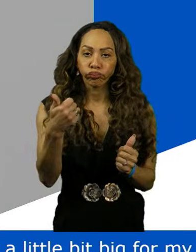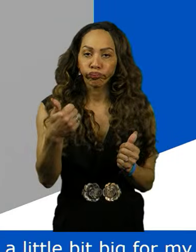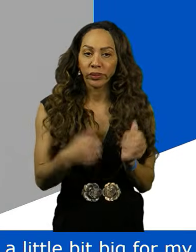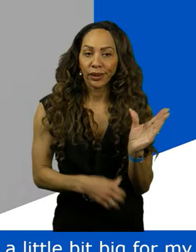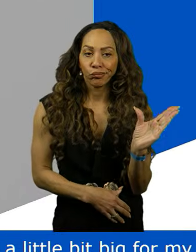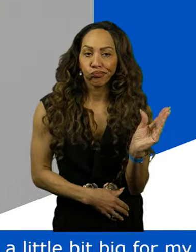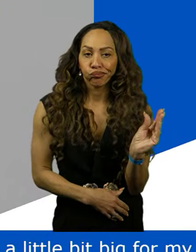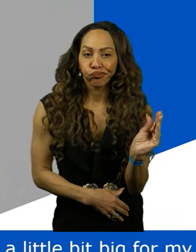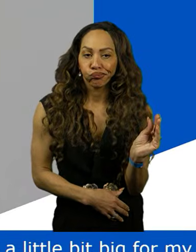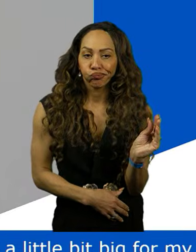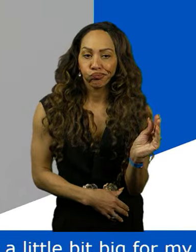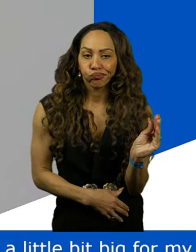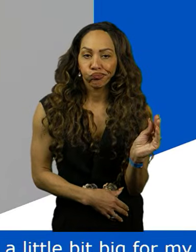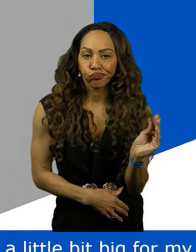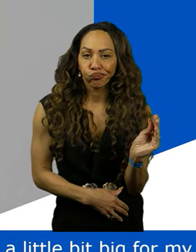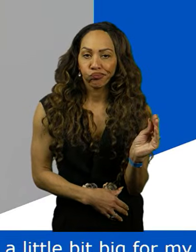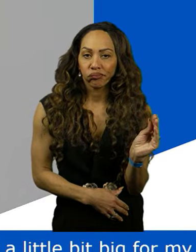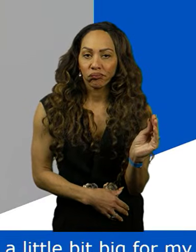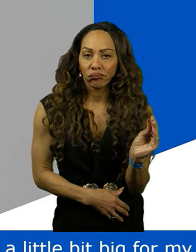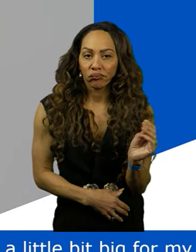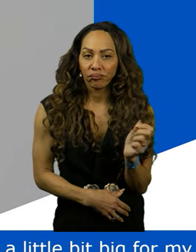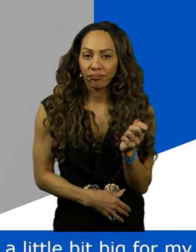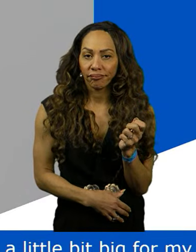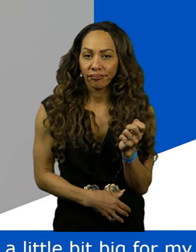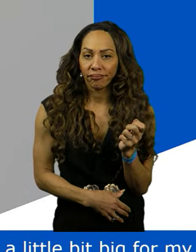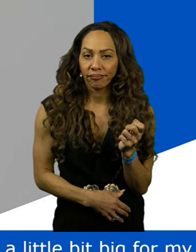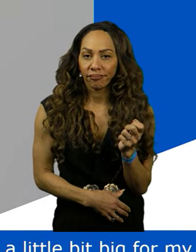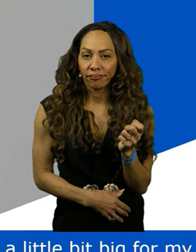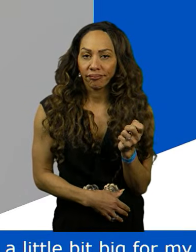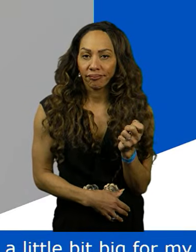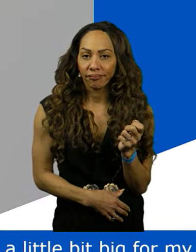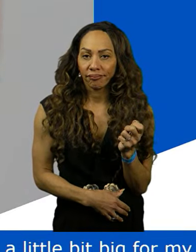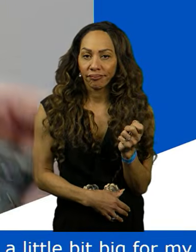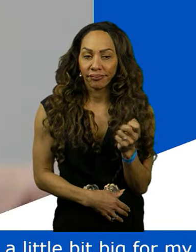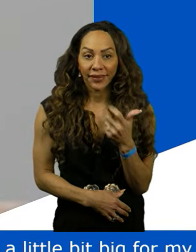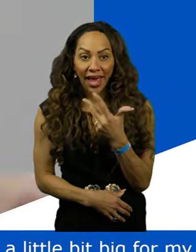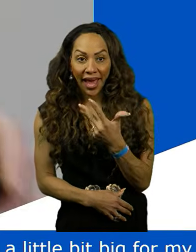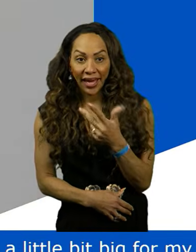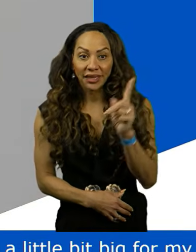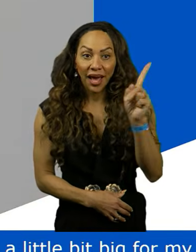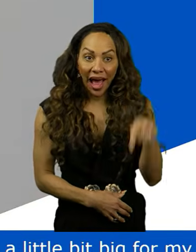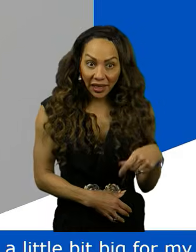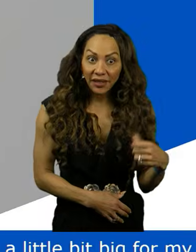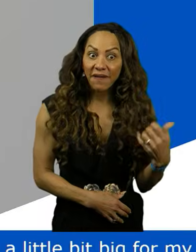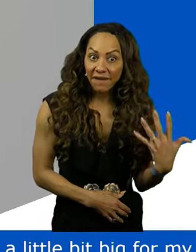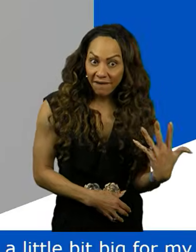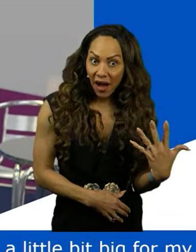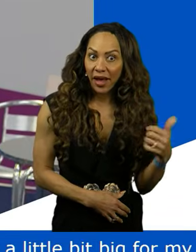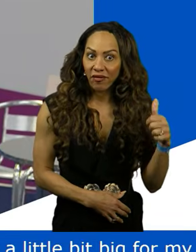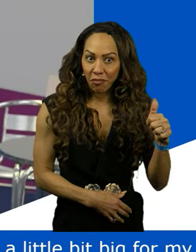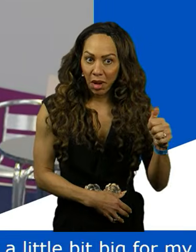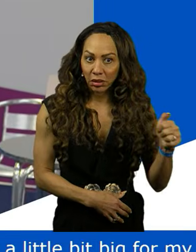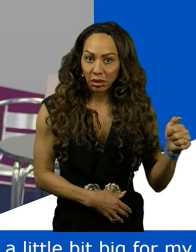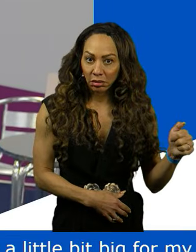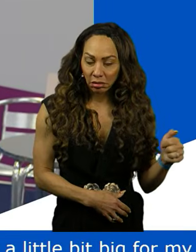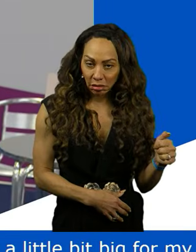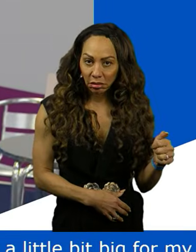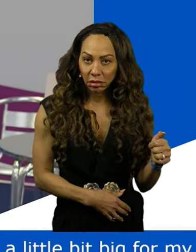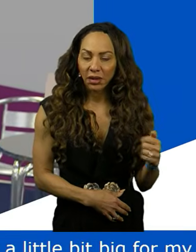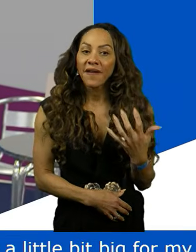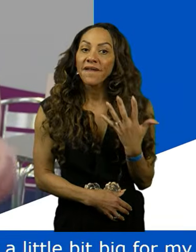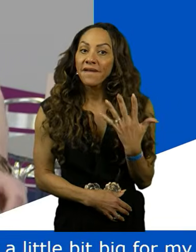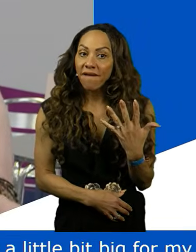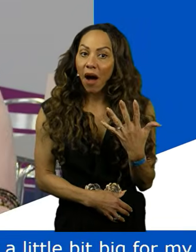smaller version, also an 8 and 5 button. The 5 button, bigger button, so easier